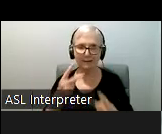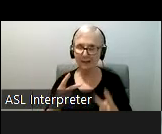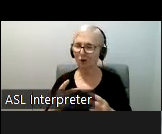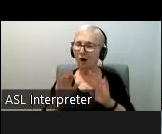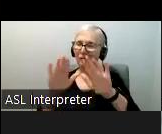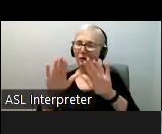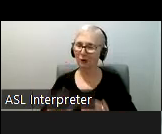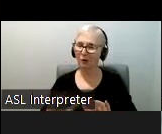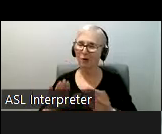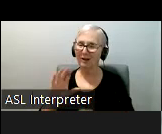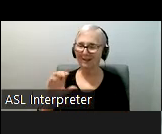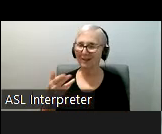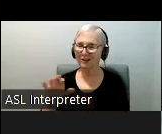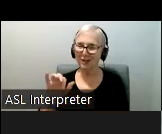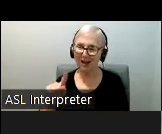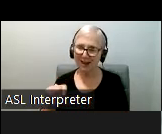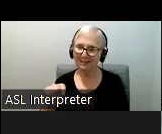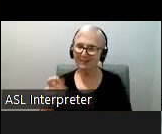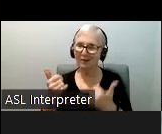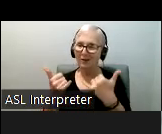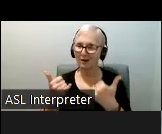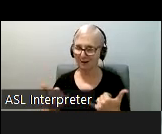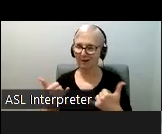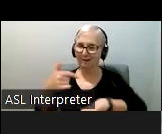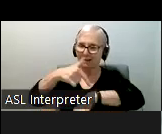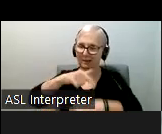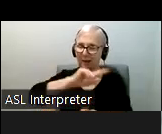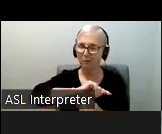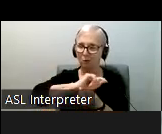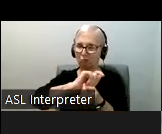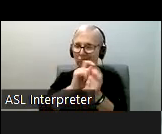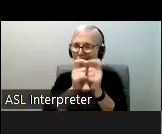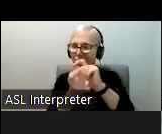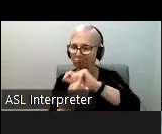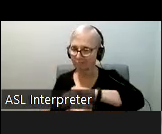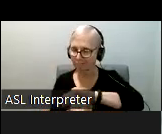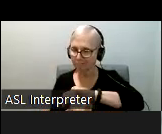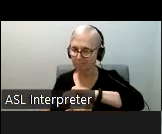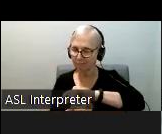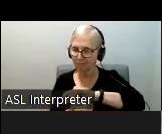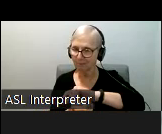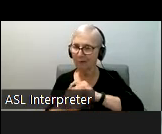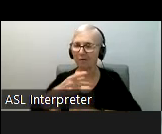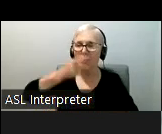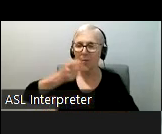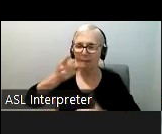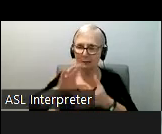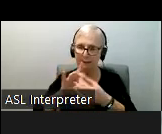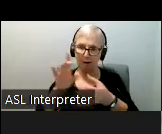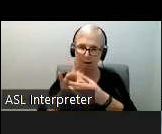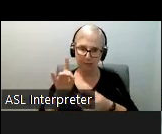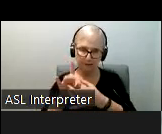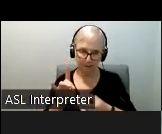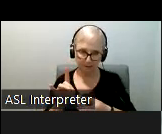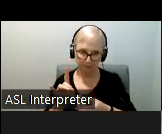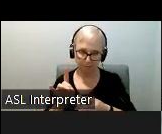in the chat. So now's the time where we're going to transition into for public comment.